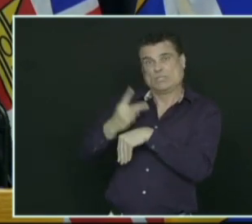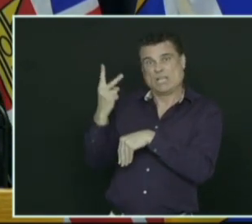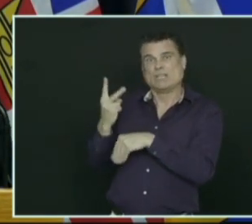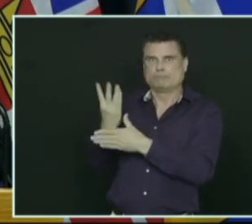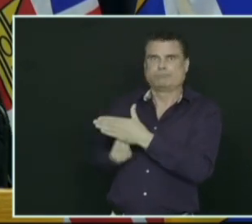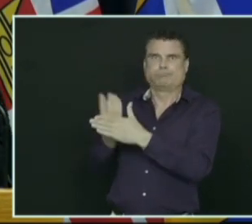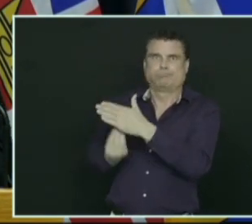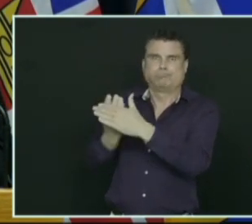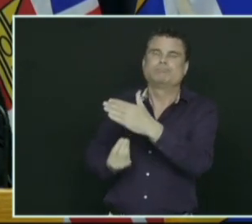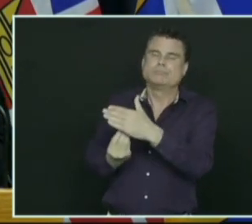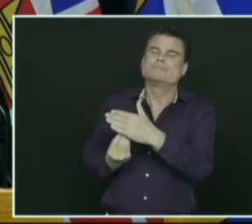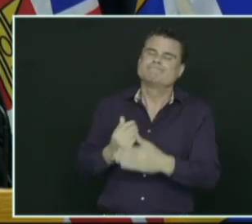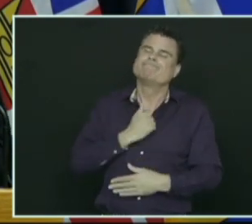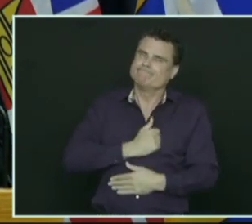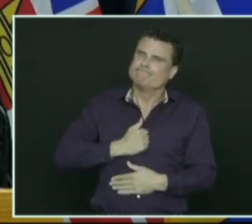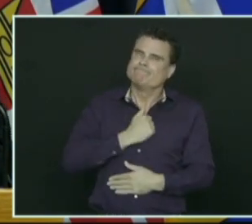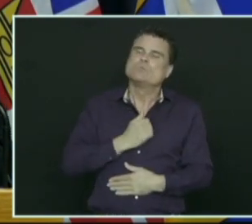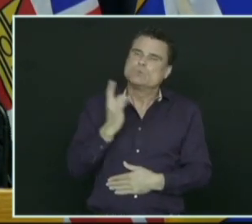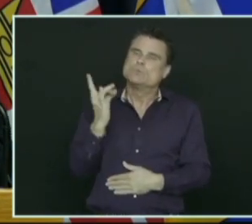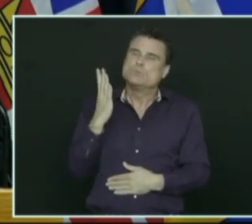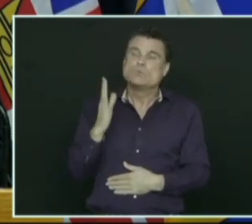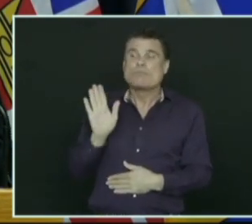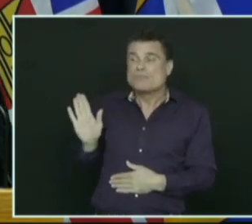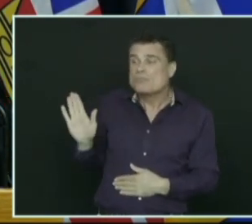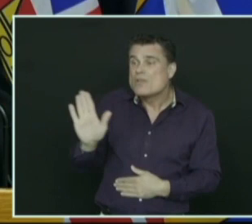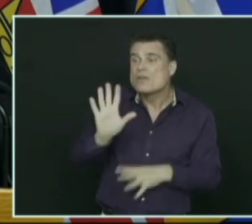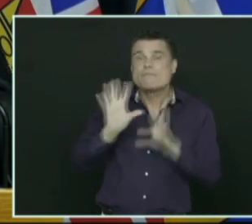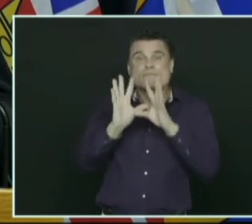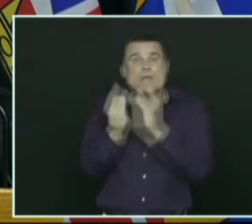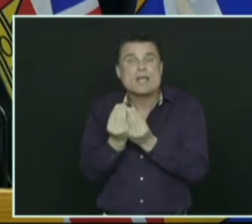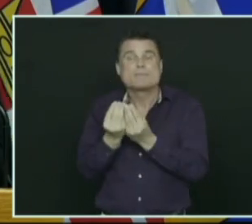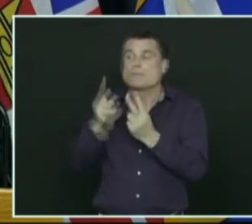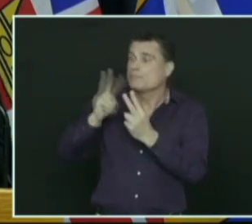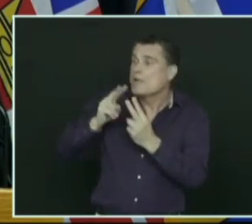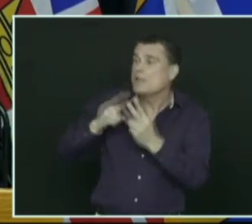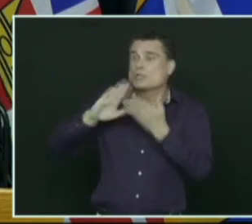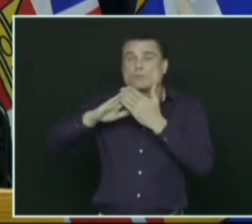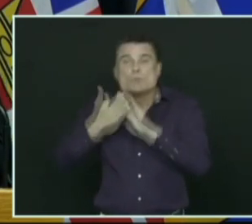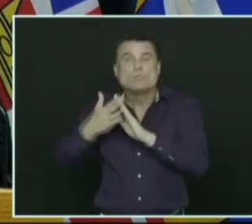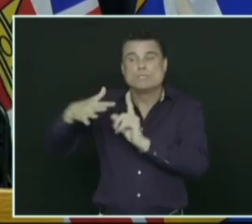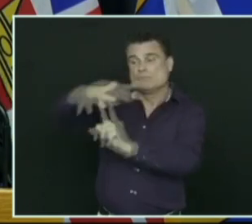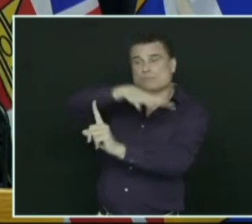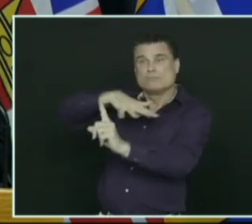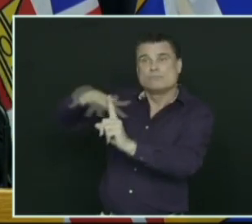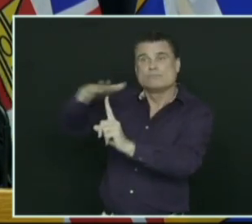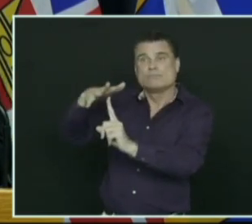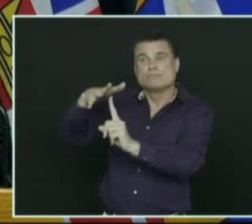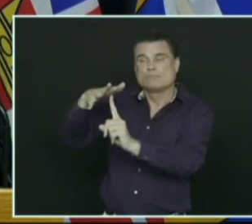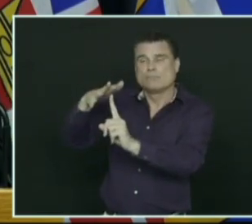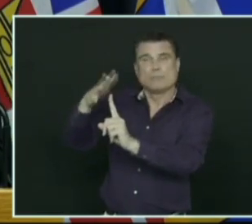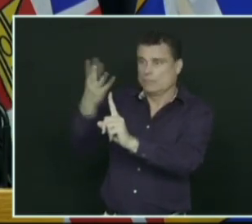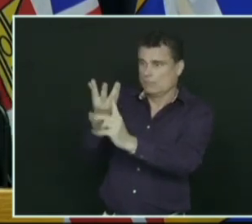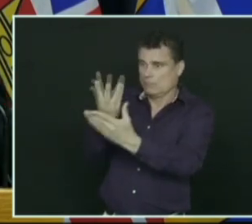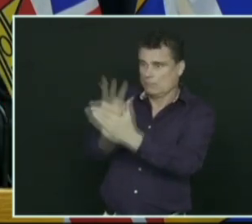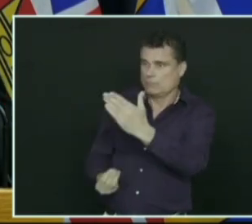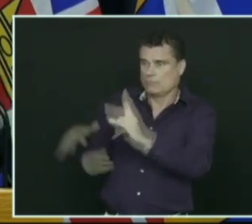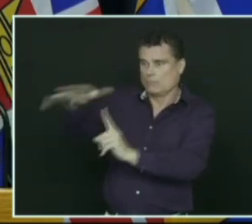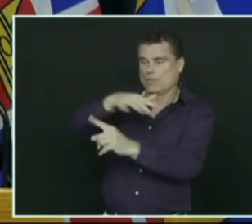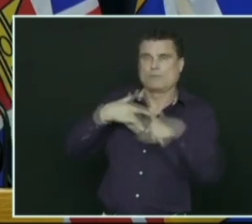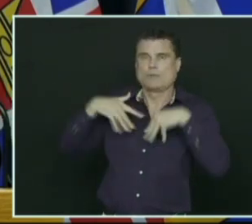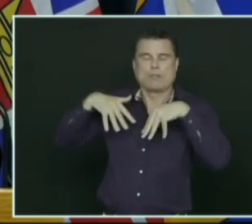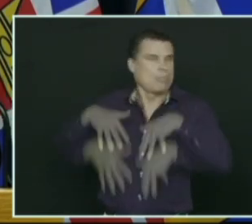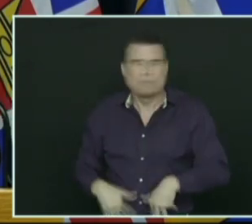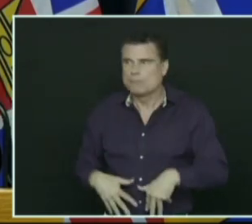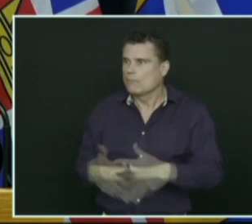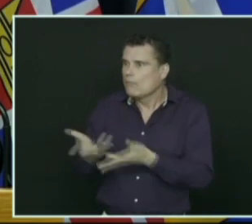about 56-57% of capacity, and our critical care units are at 46.8% of capacity. I just want